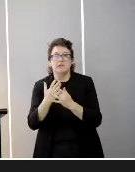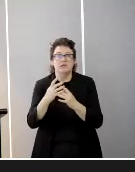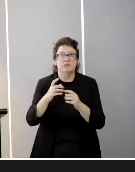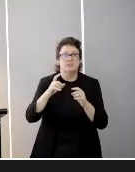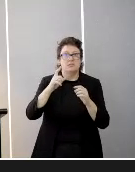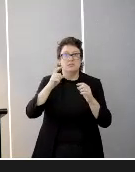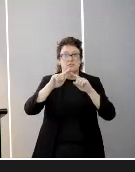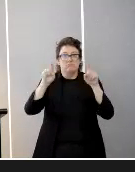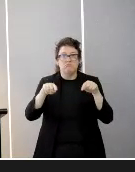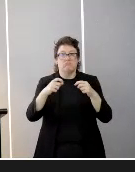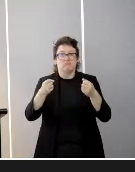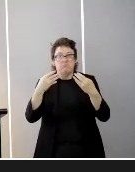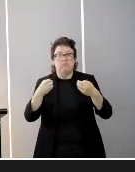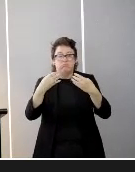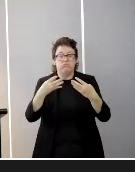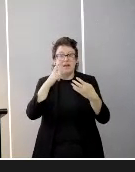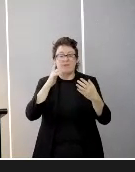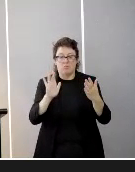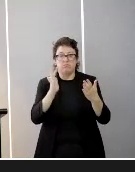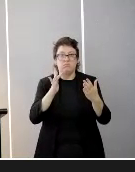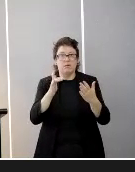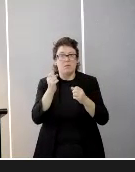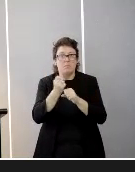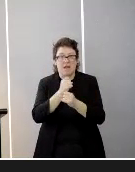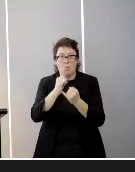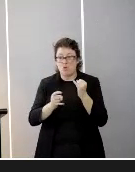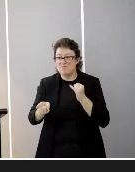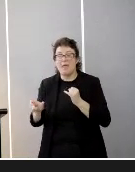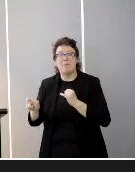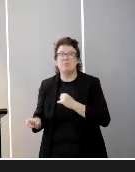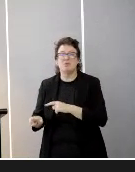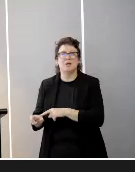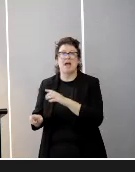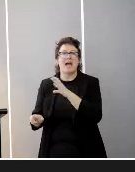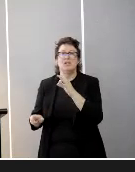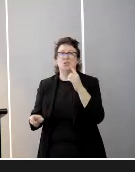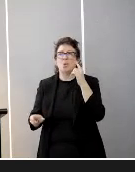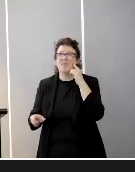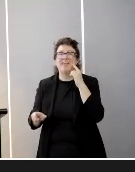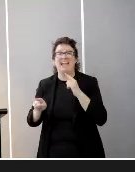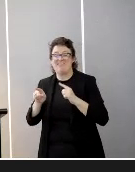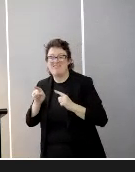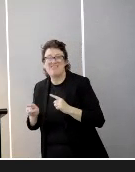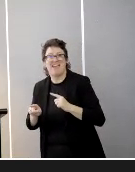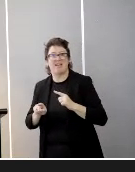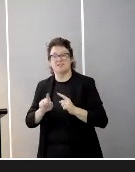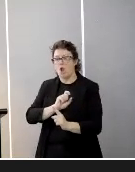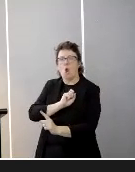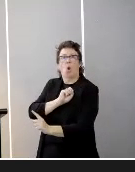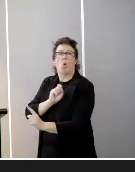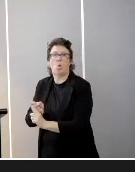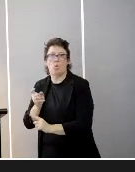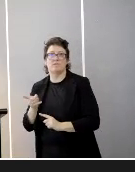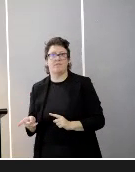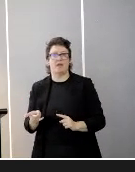in the world, kind of doom scrolling may make things worse for them. But I don't think it's necessarily causing, I don't know if it